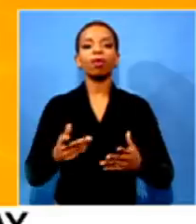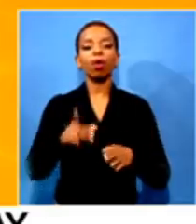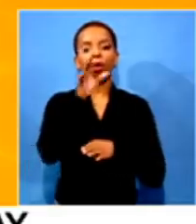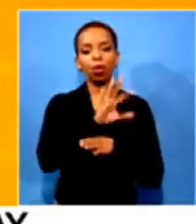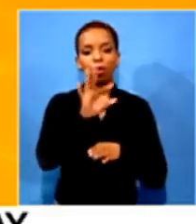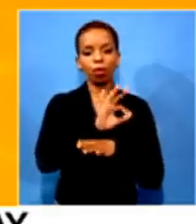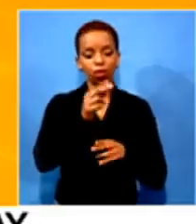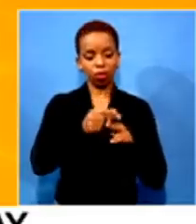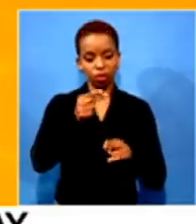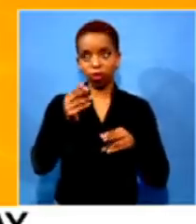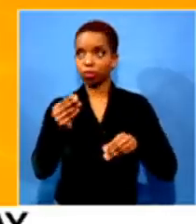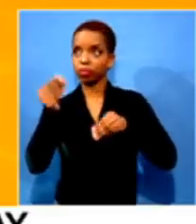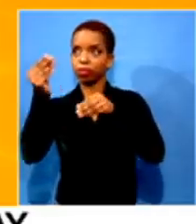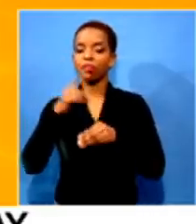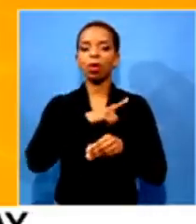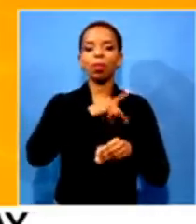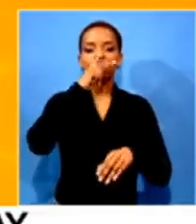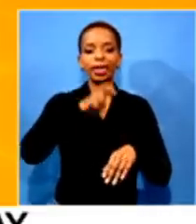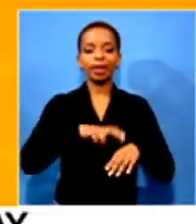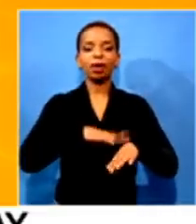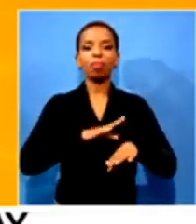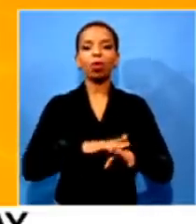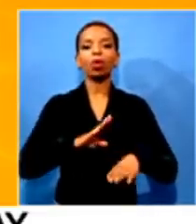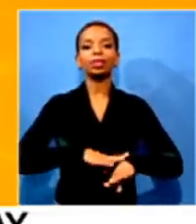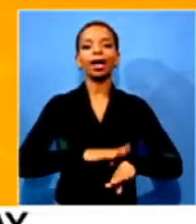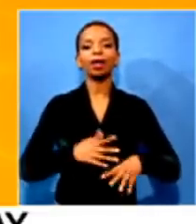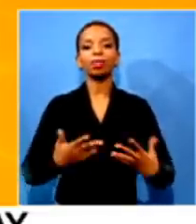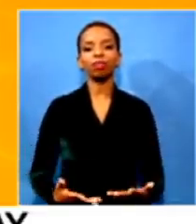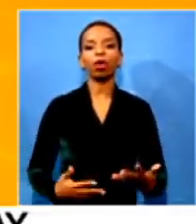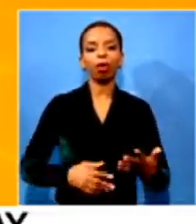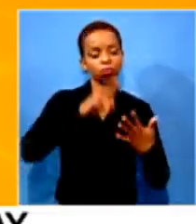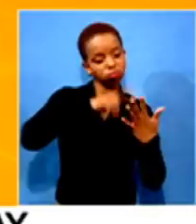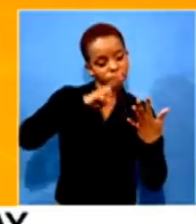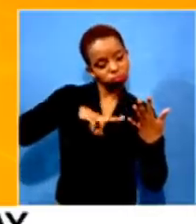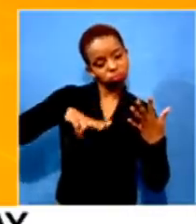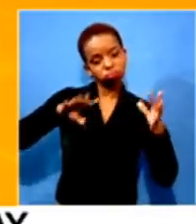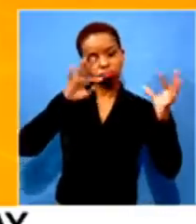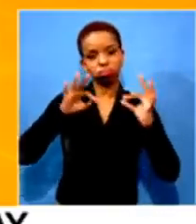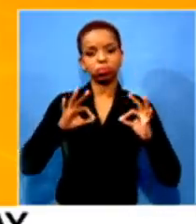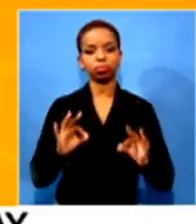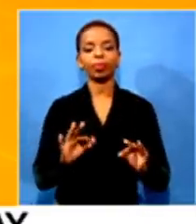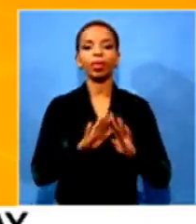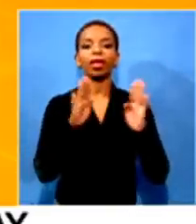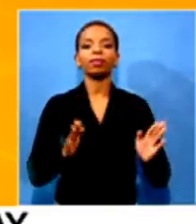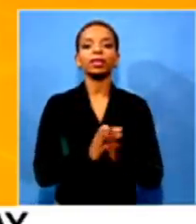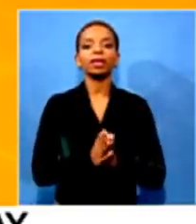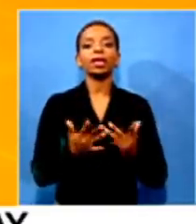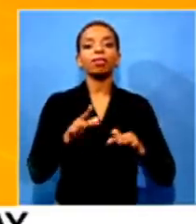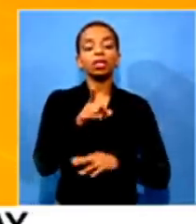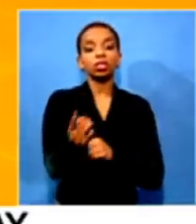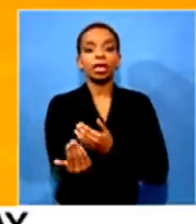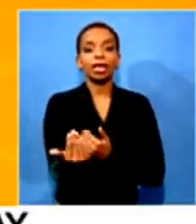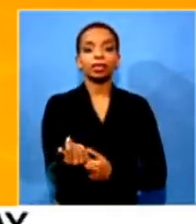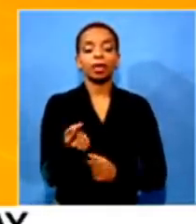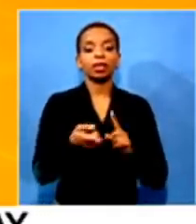time to study the document. Now, the deadline was yesterday. The national carrier was placed under business rescue in December